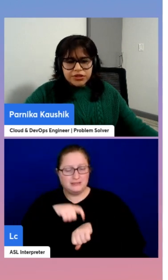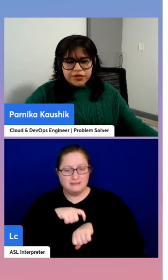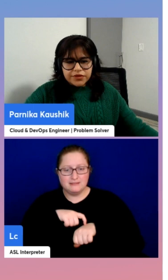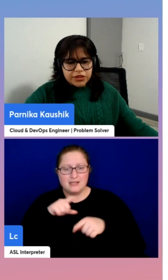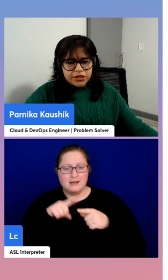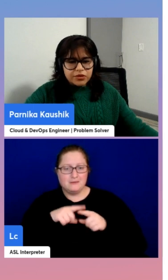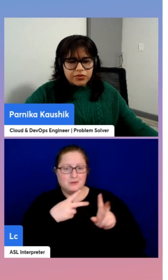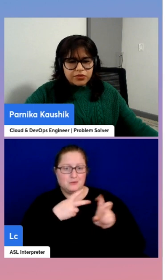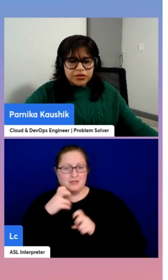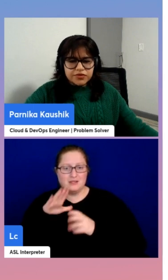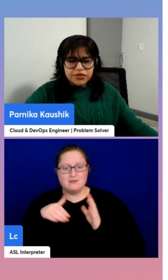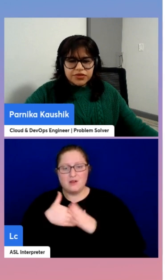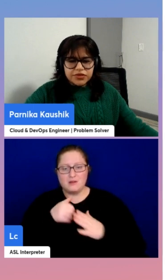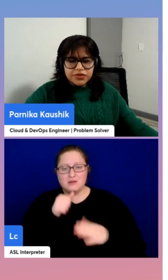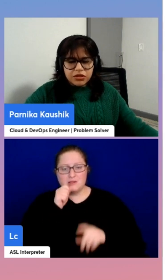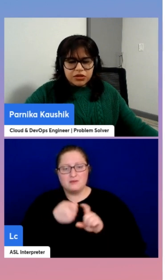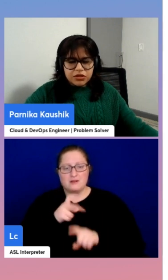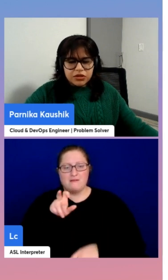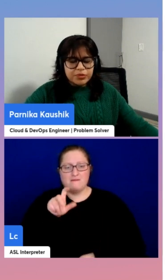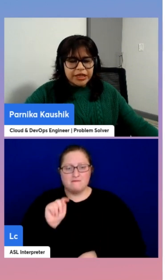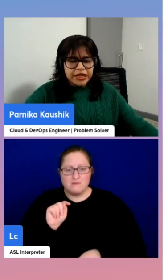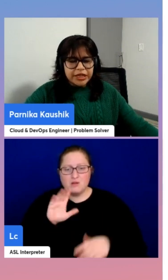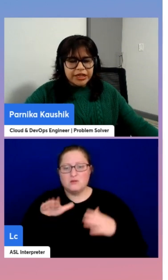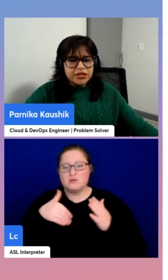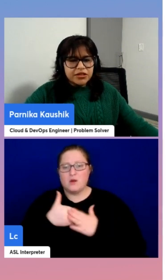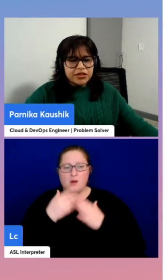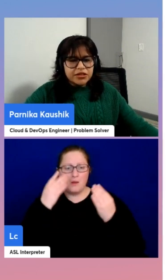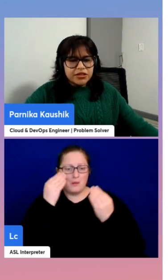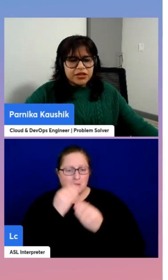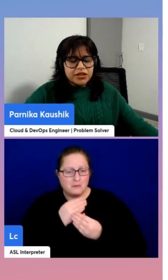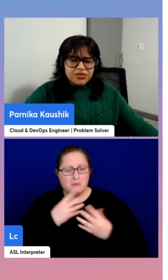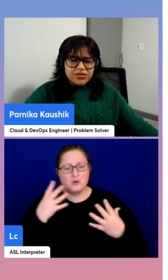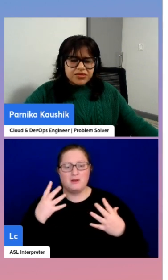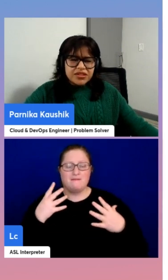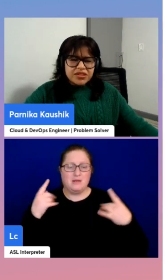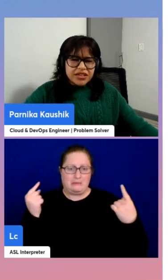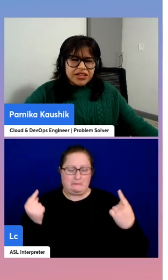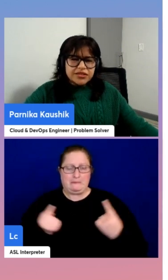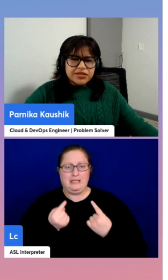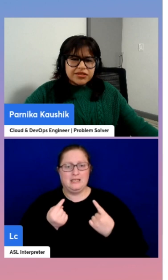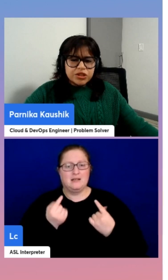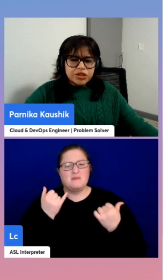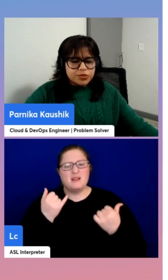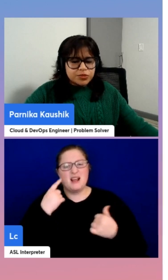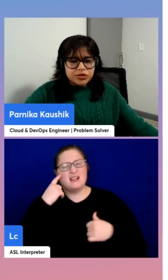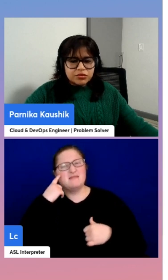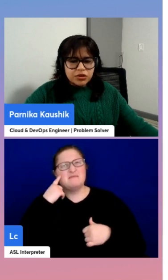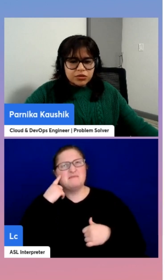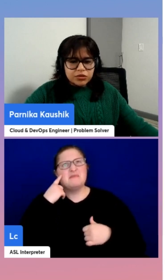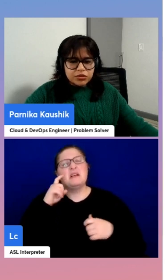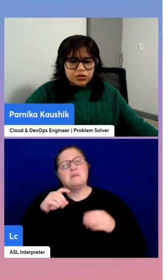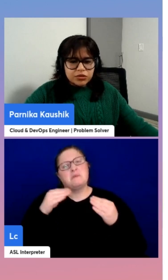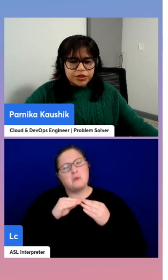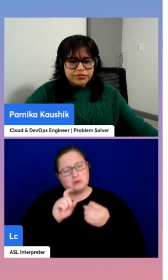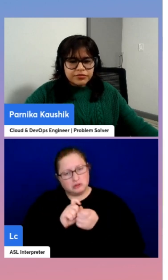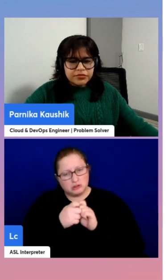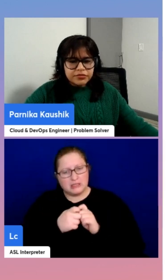those secrets from Vault. You've taken all the beautiful pain. But you think I need some more changes. You push some